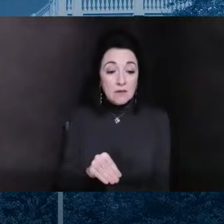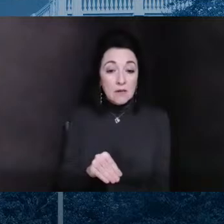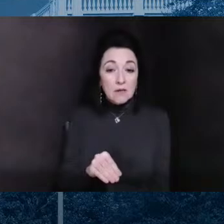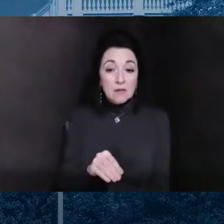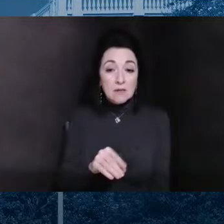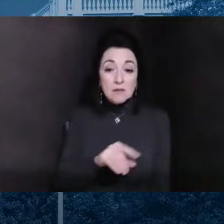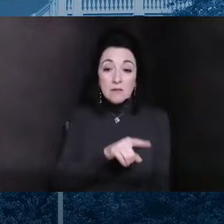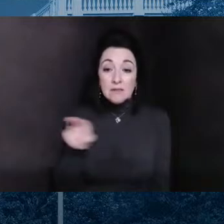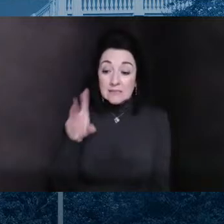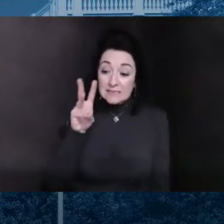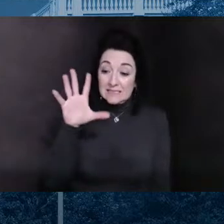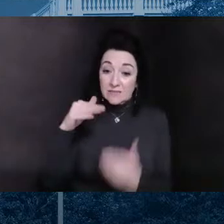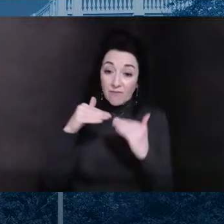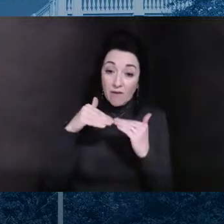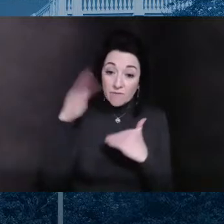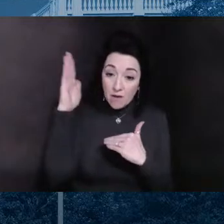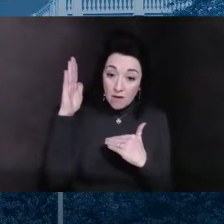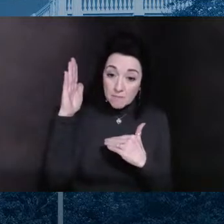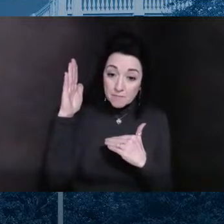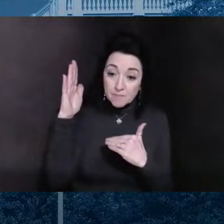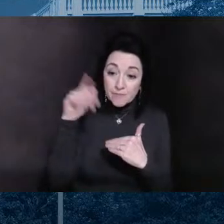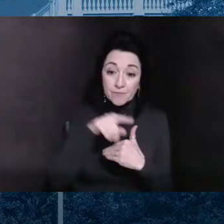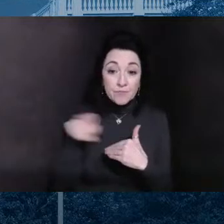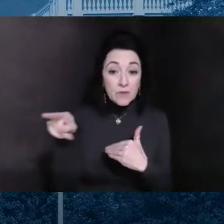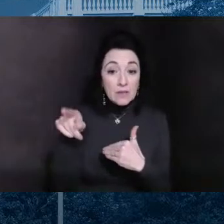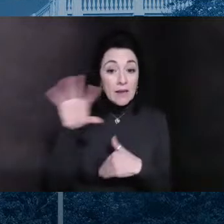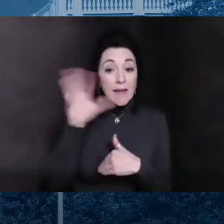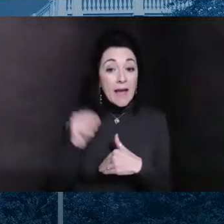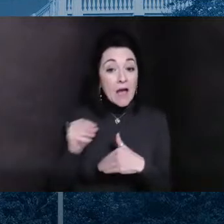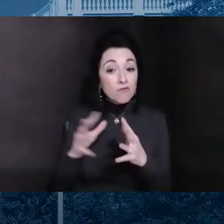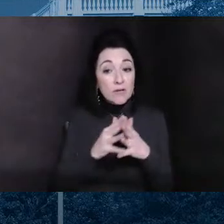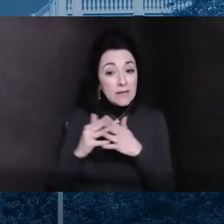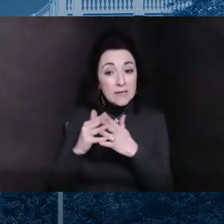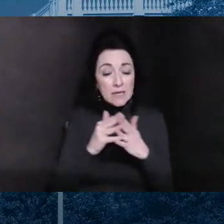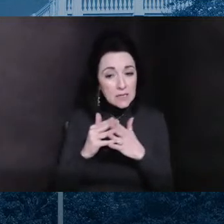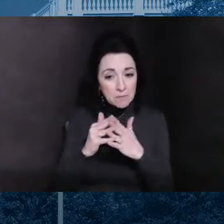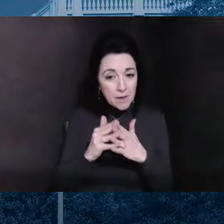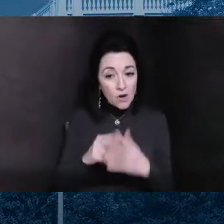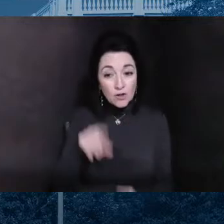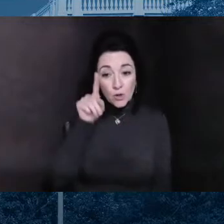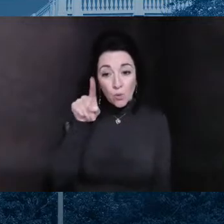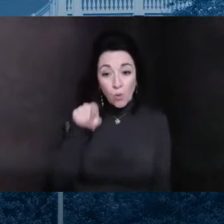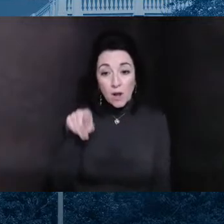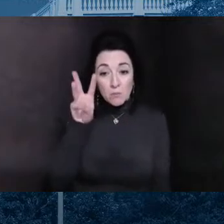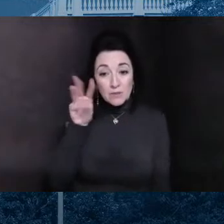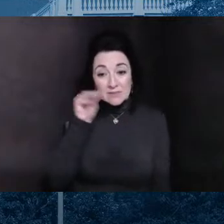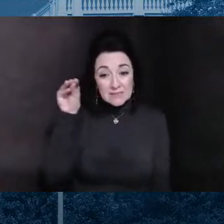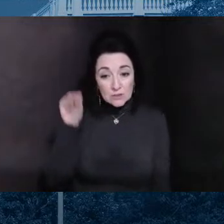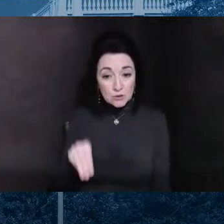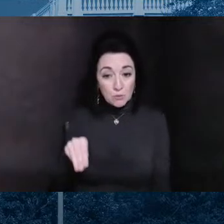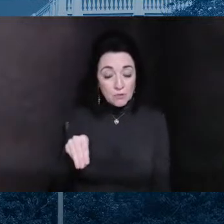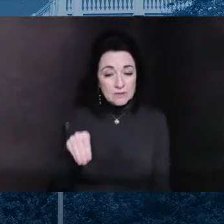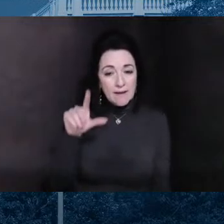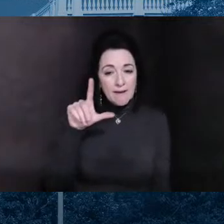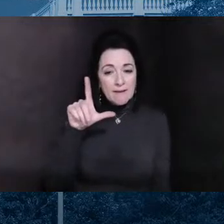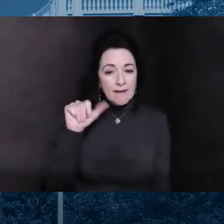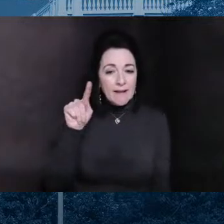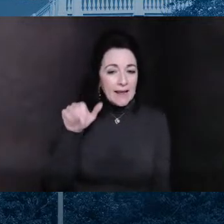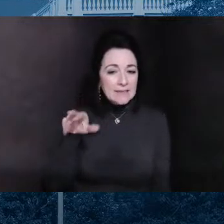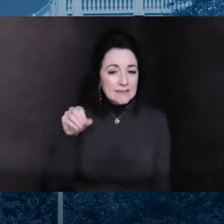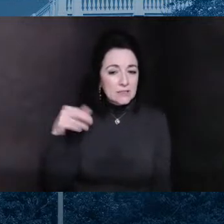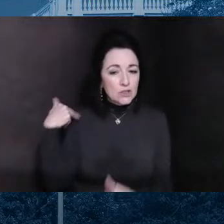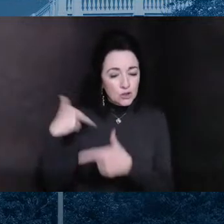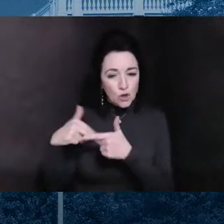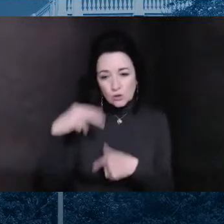who are 65 and up are African-American Delawareans, and only 1.6% are Latino. So we